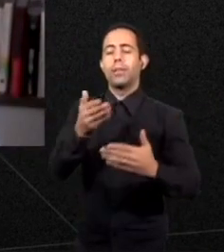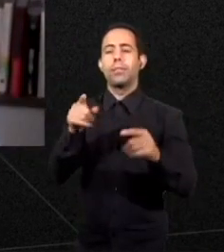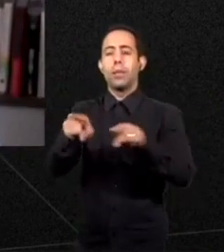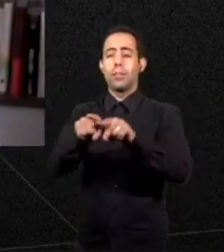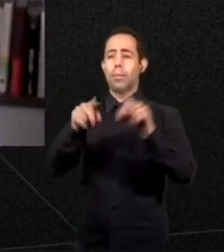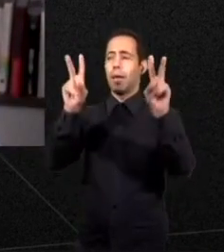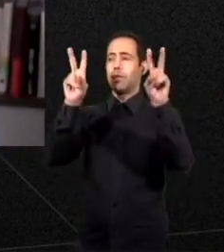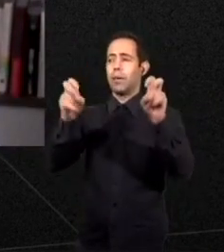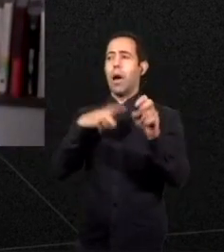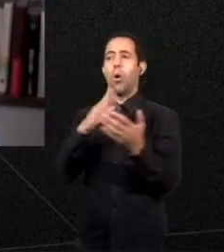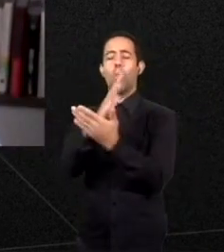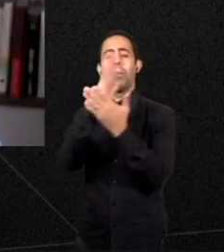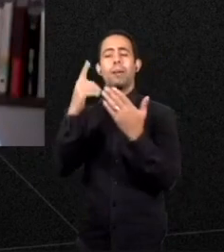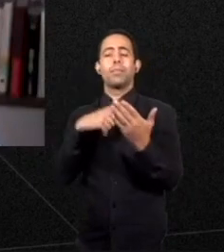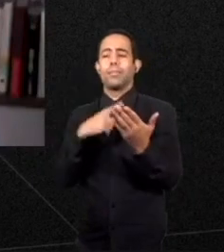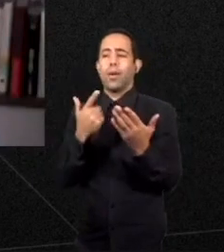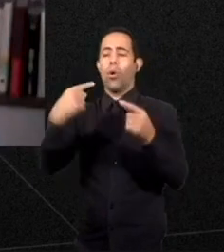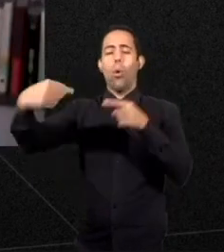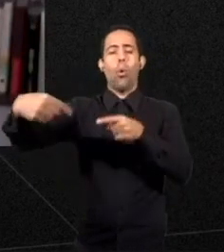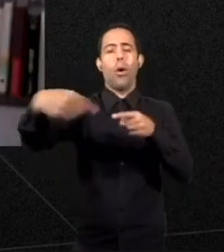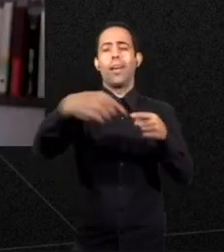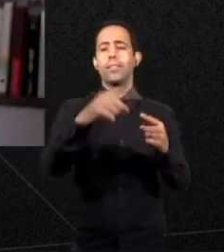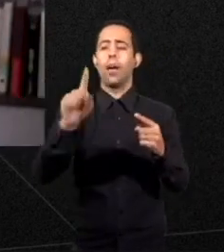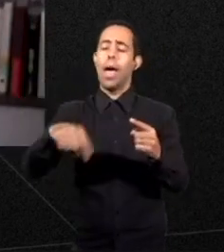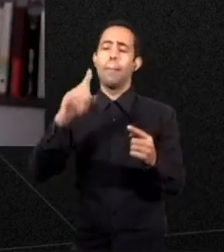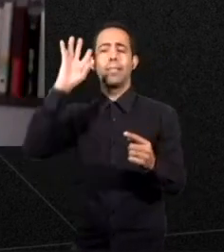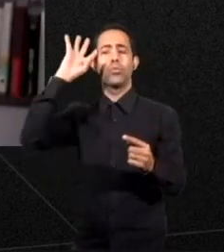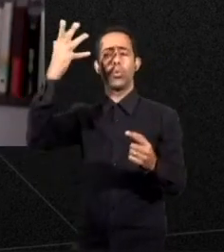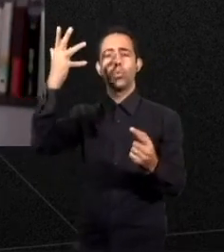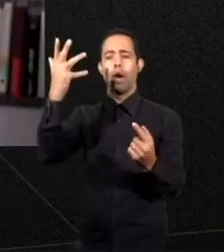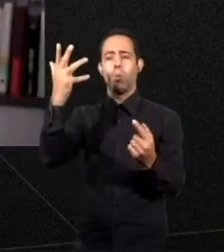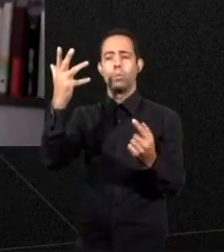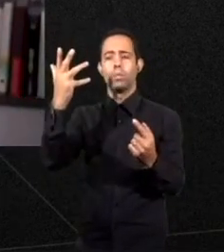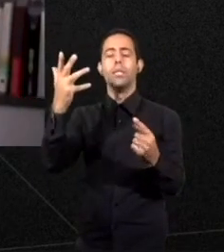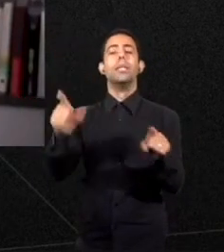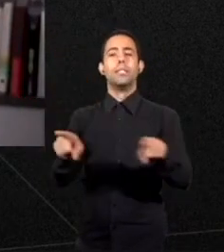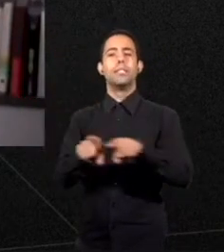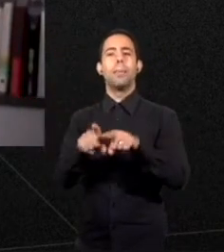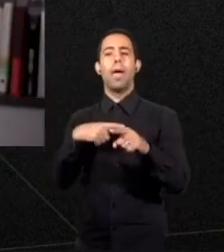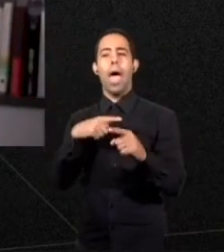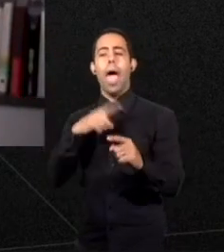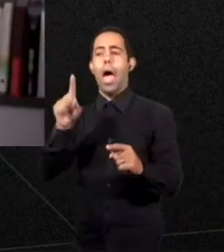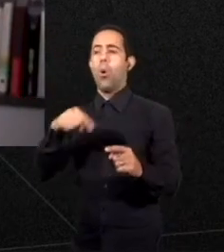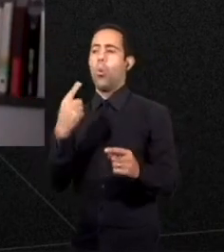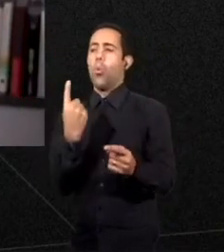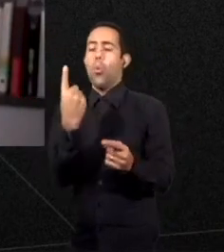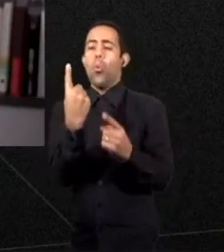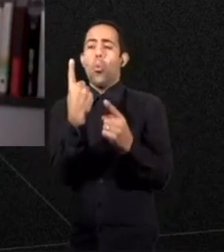is the solution. It's the only real defense against